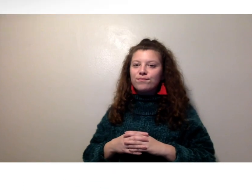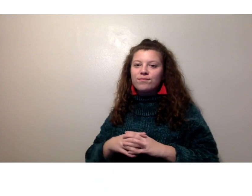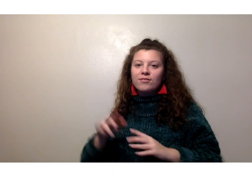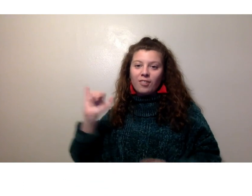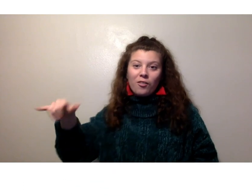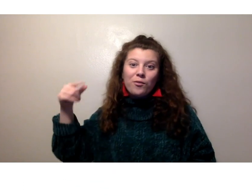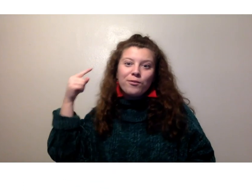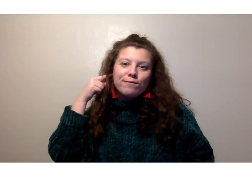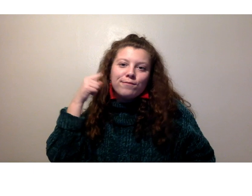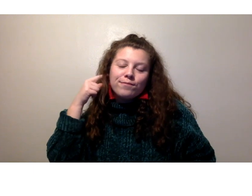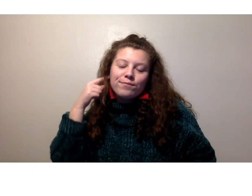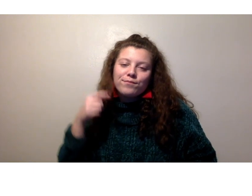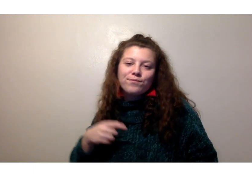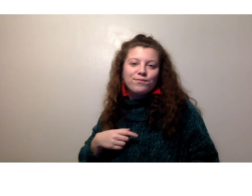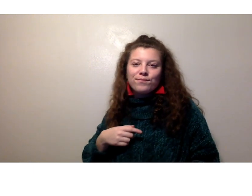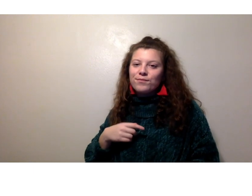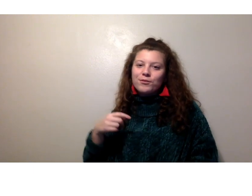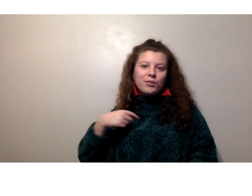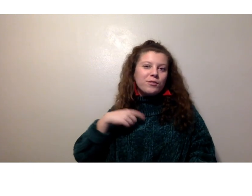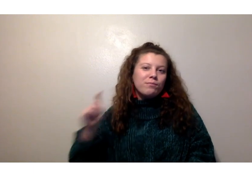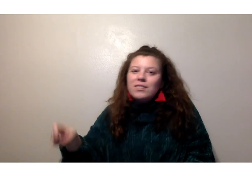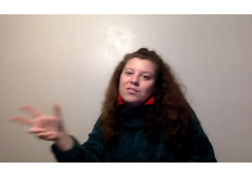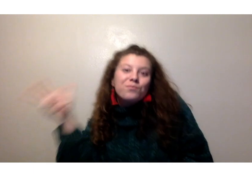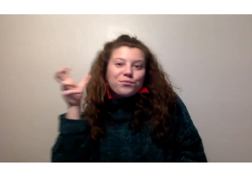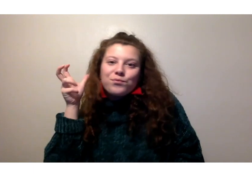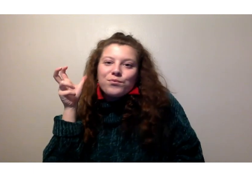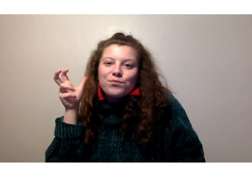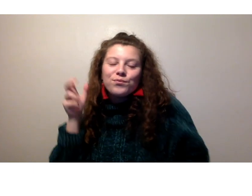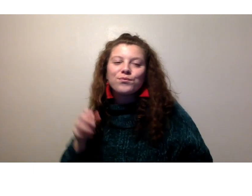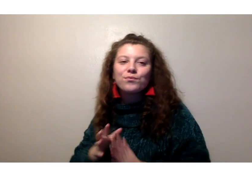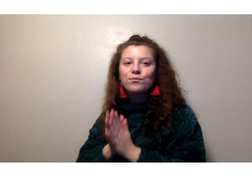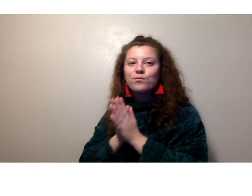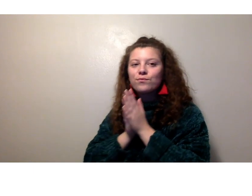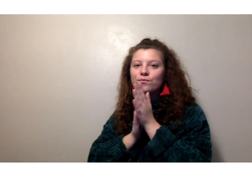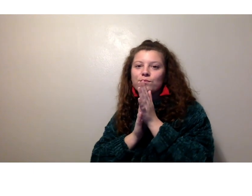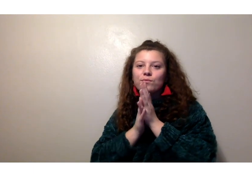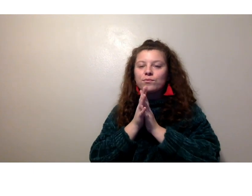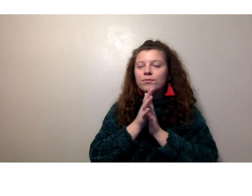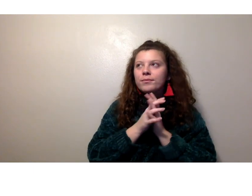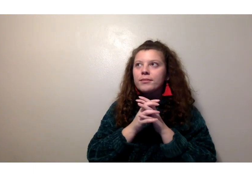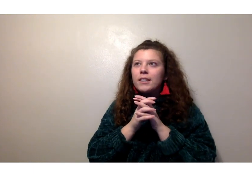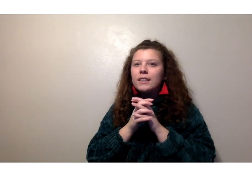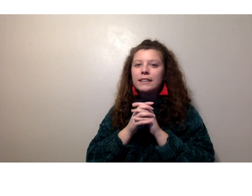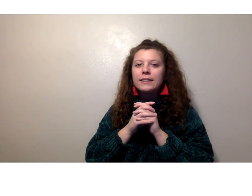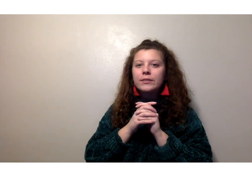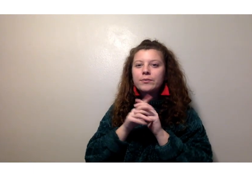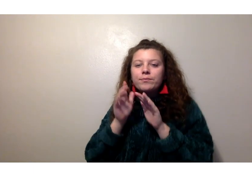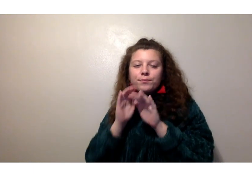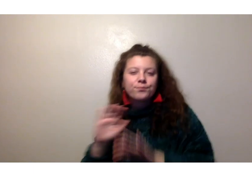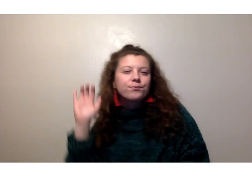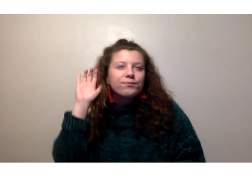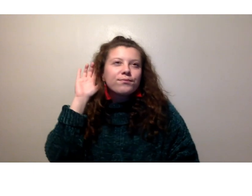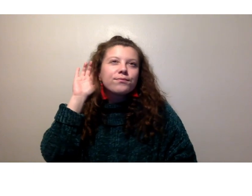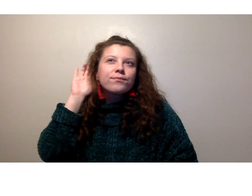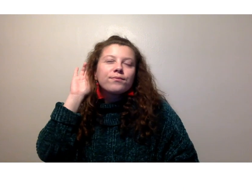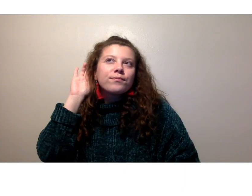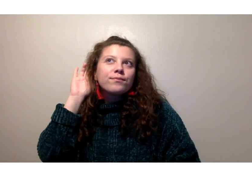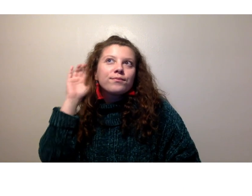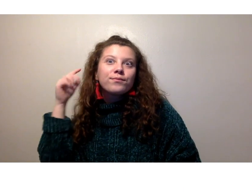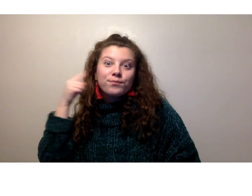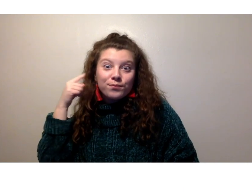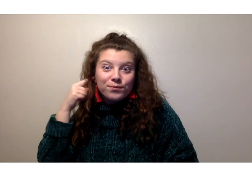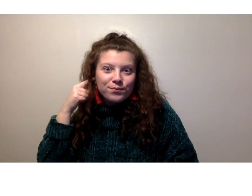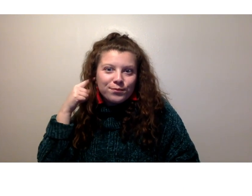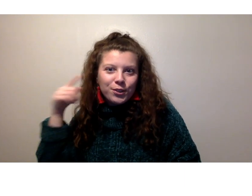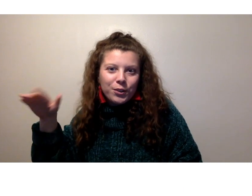That's a noise, grinned the Grinch, that I simply must hear. So he paused, and the Grinch put a hand